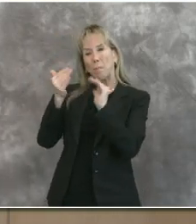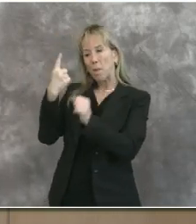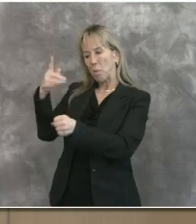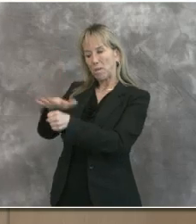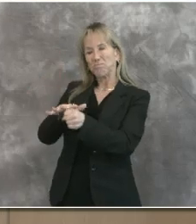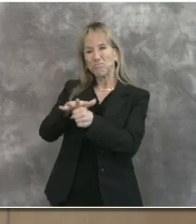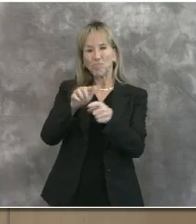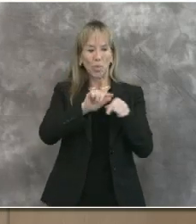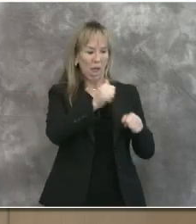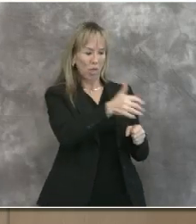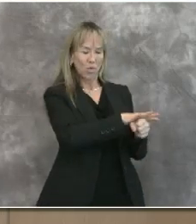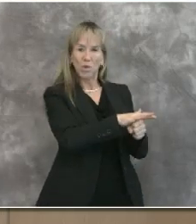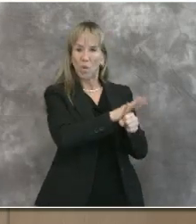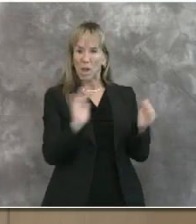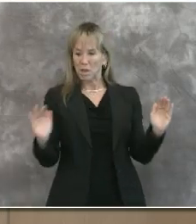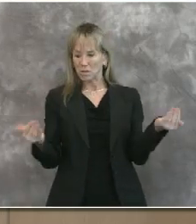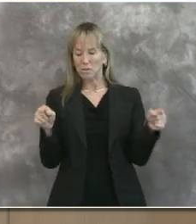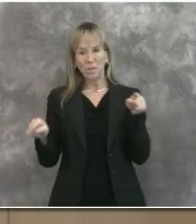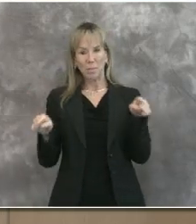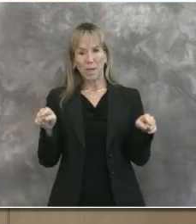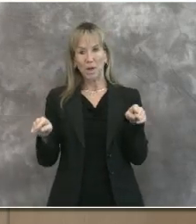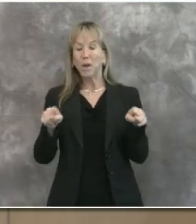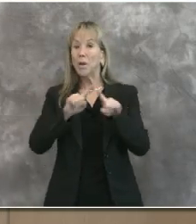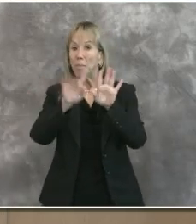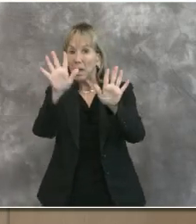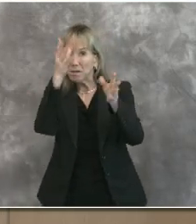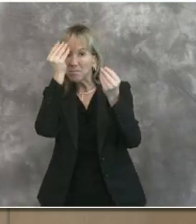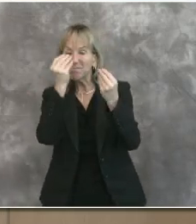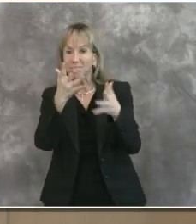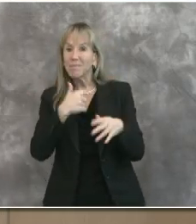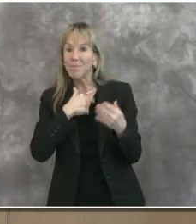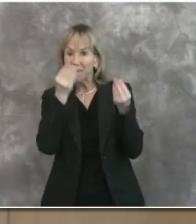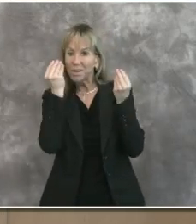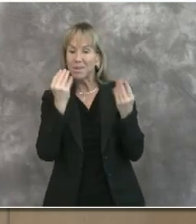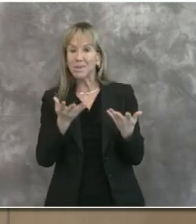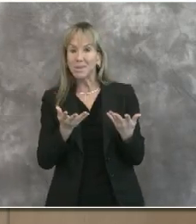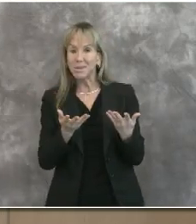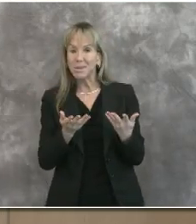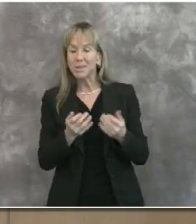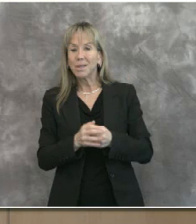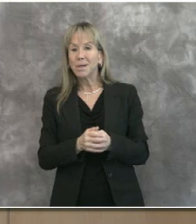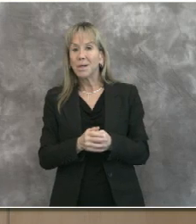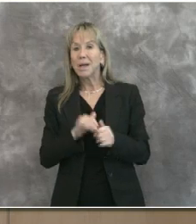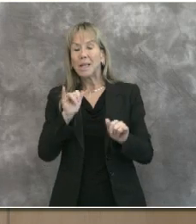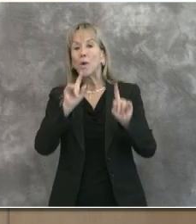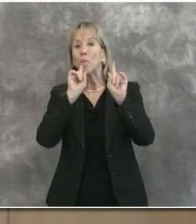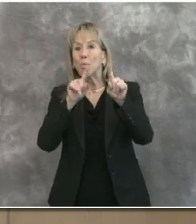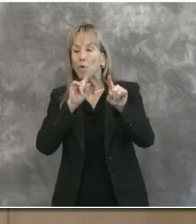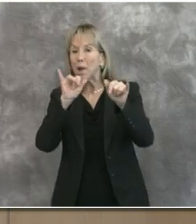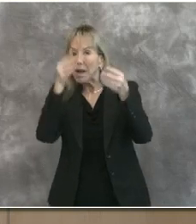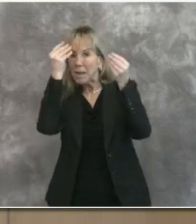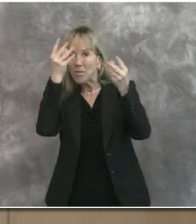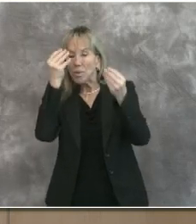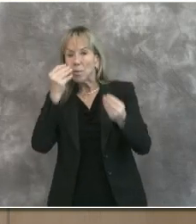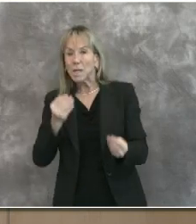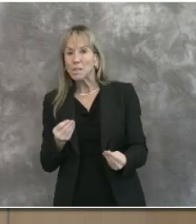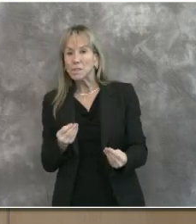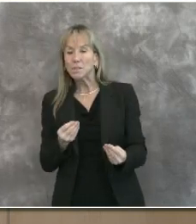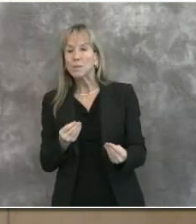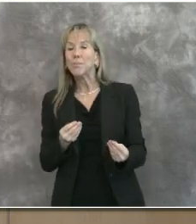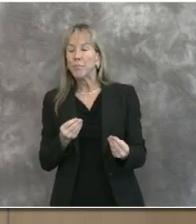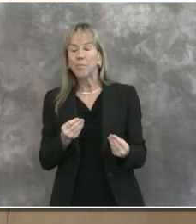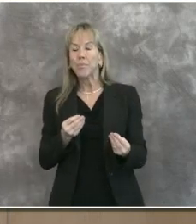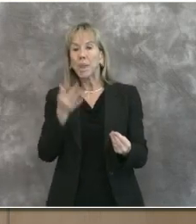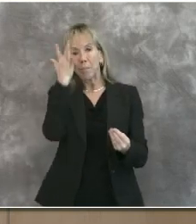other. But I do want to be very quick to say that we are reporting this information because it's been